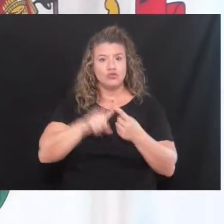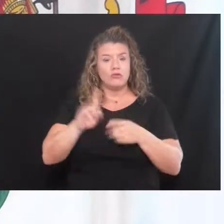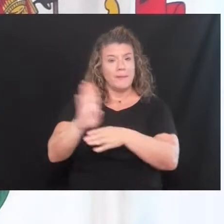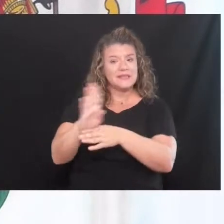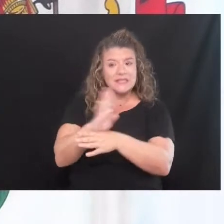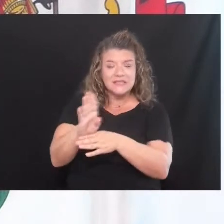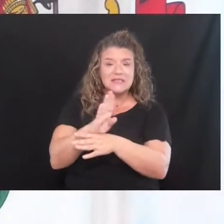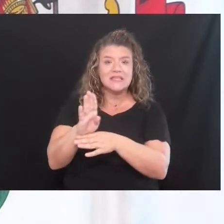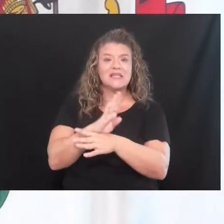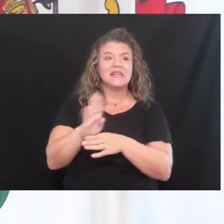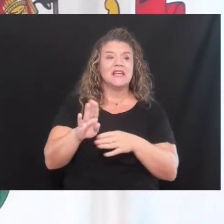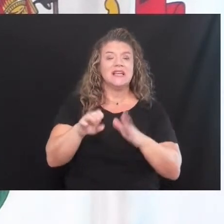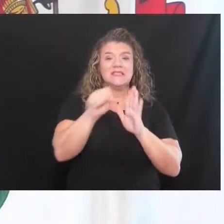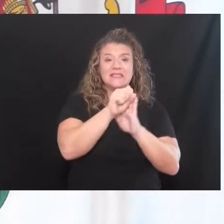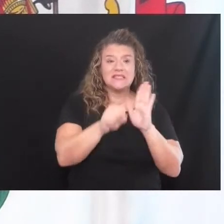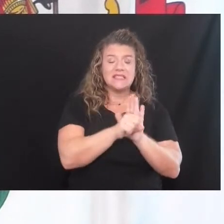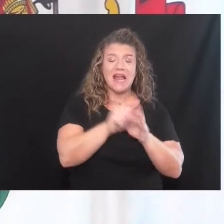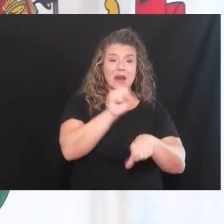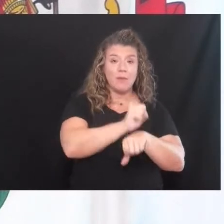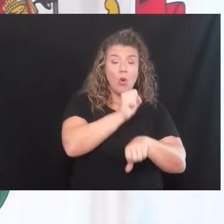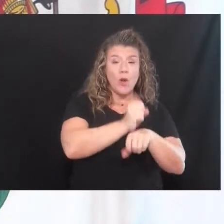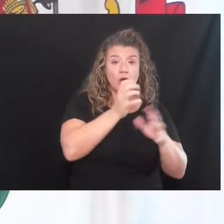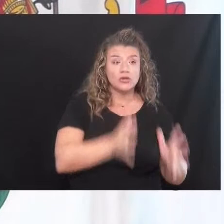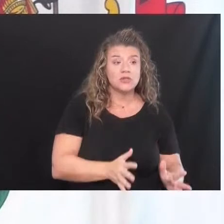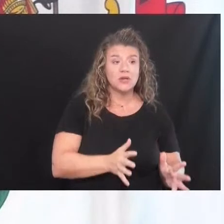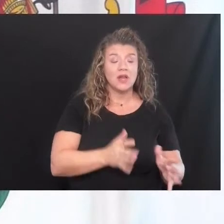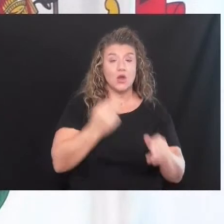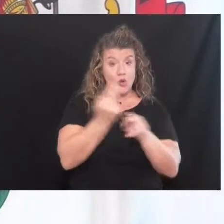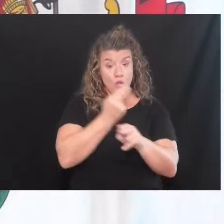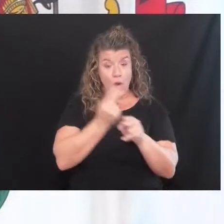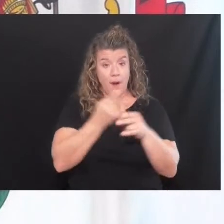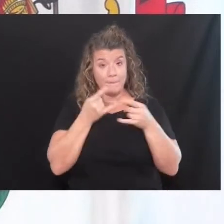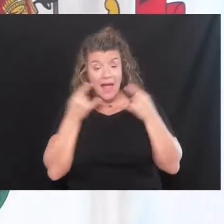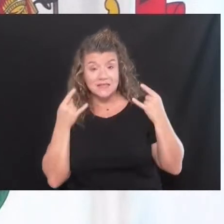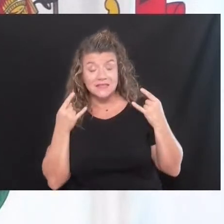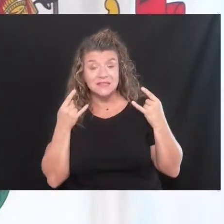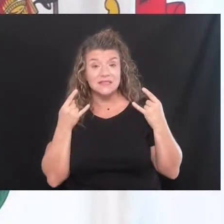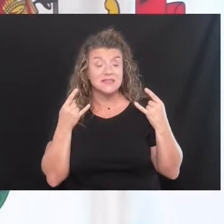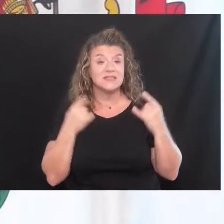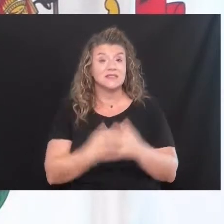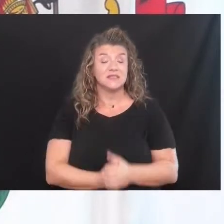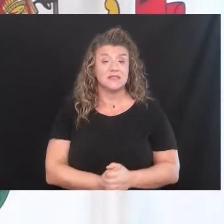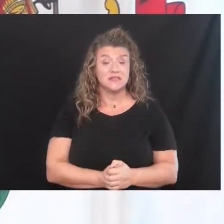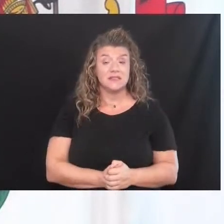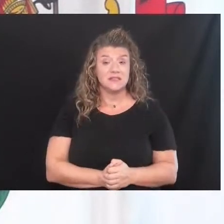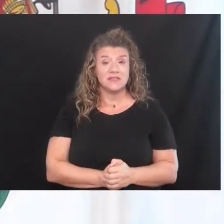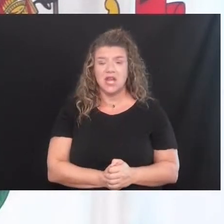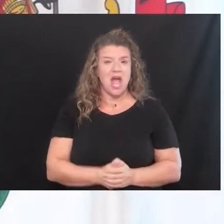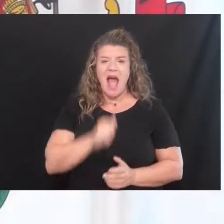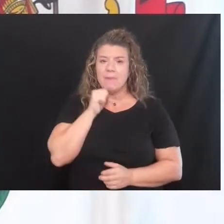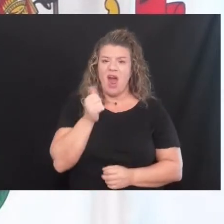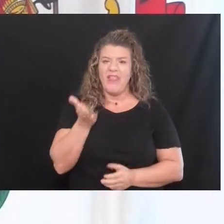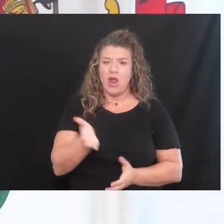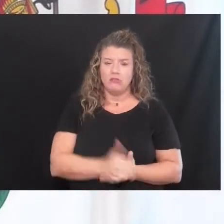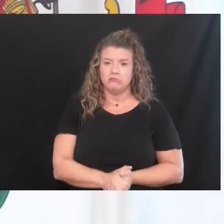businesses, towards our state employees, towards wearing masks. You know, I'm not there.